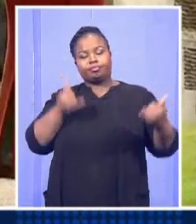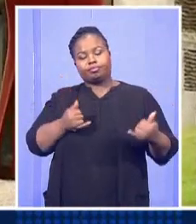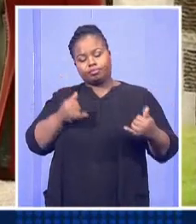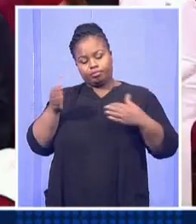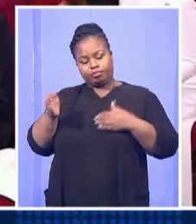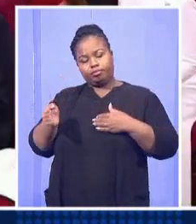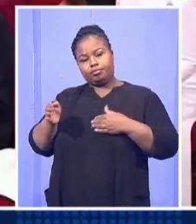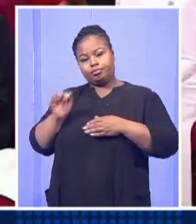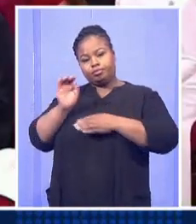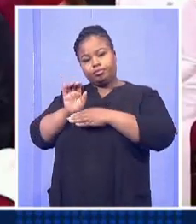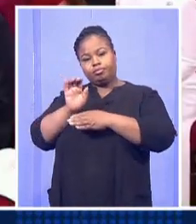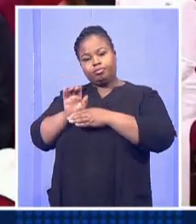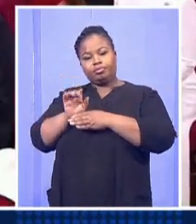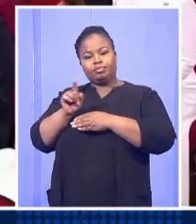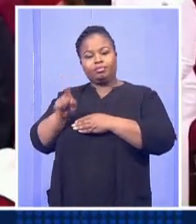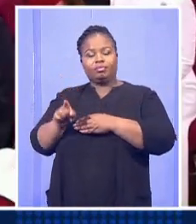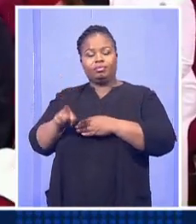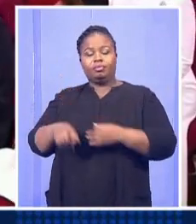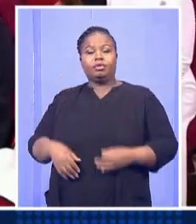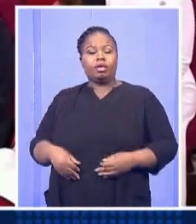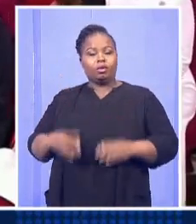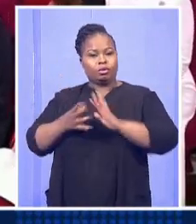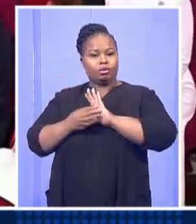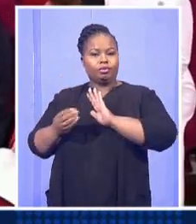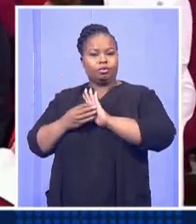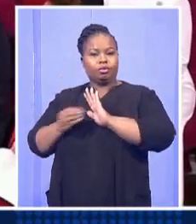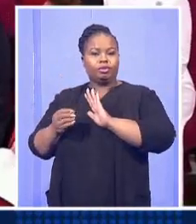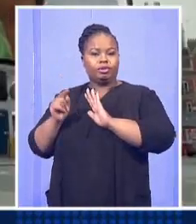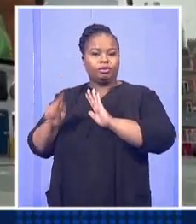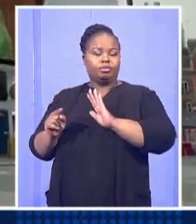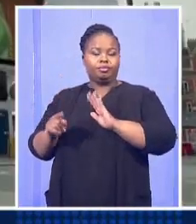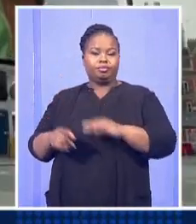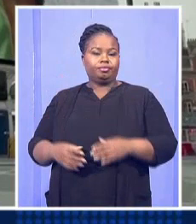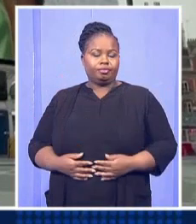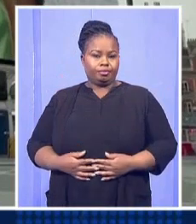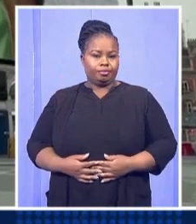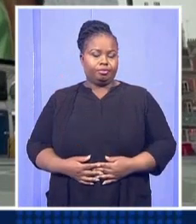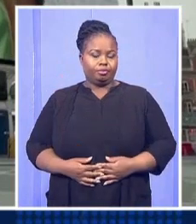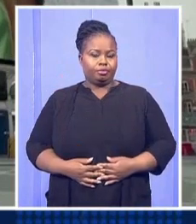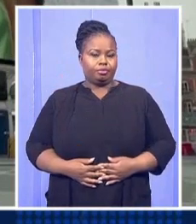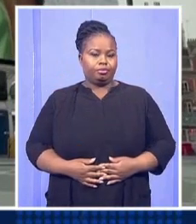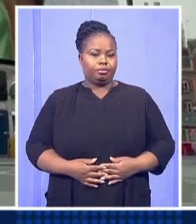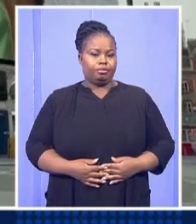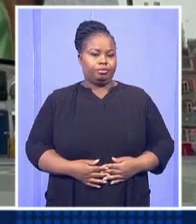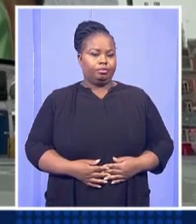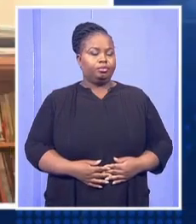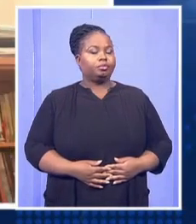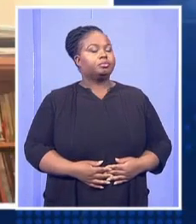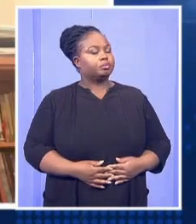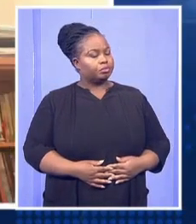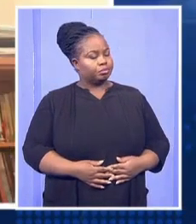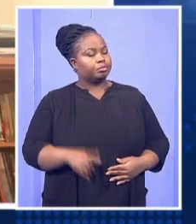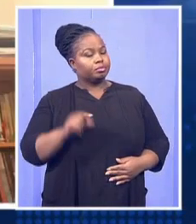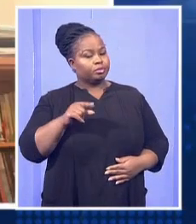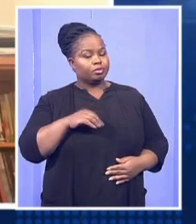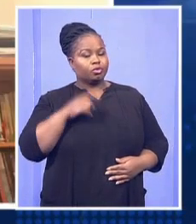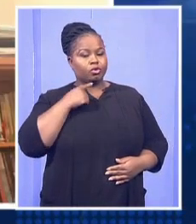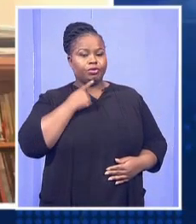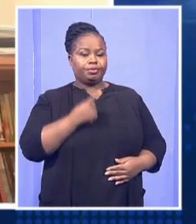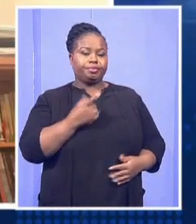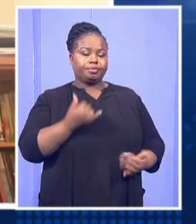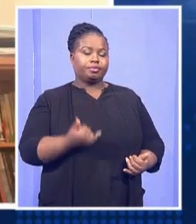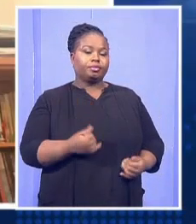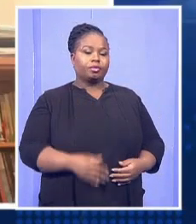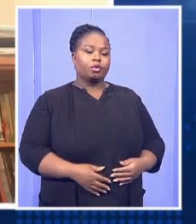overseas territories decoupling themselves from the United Kingdom. Yeah, and that's an interesting point that you raised, because with